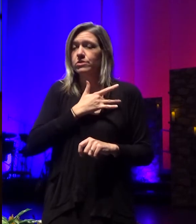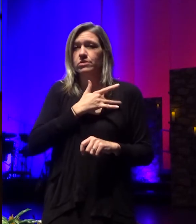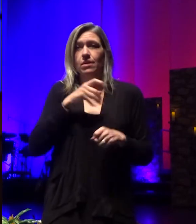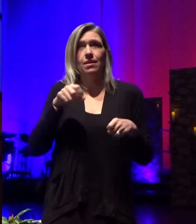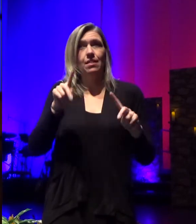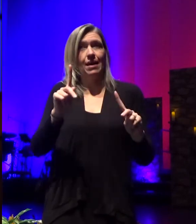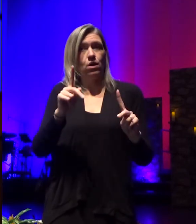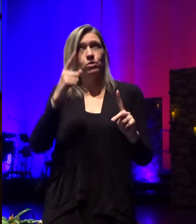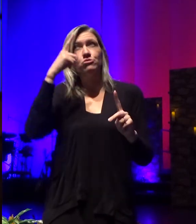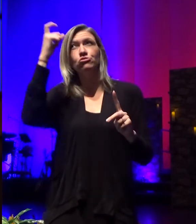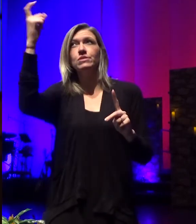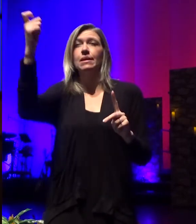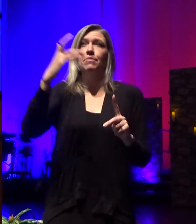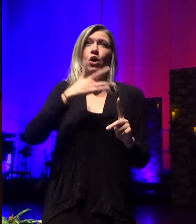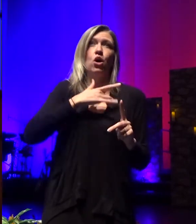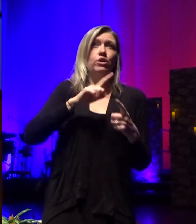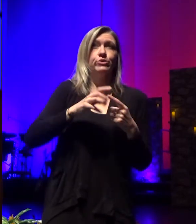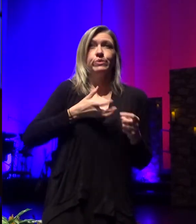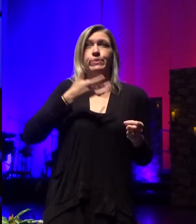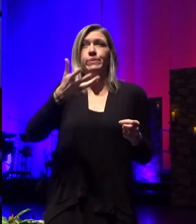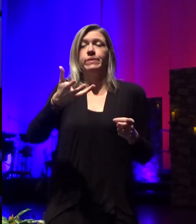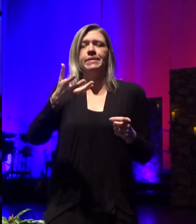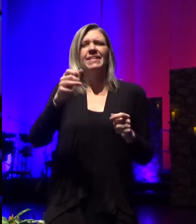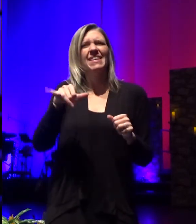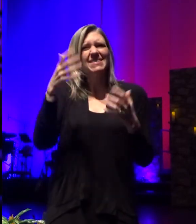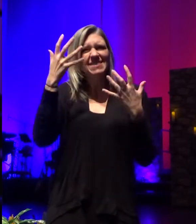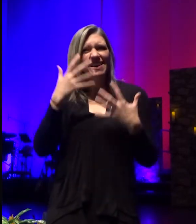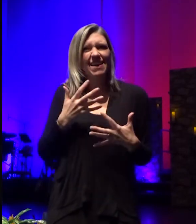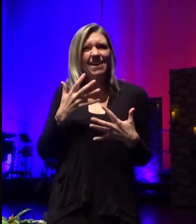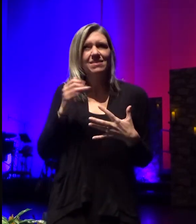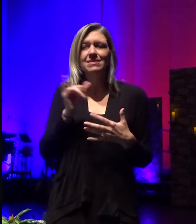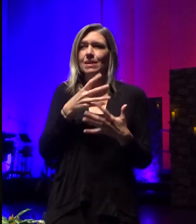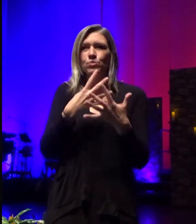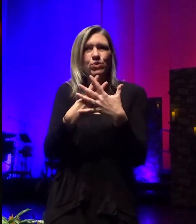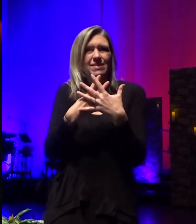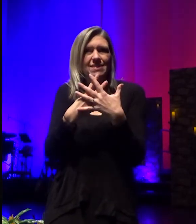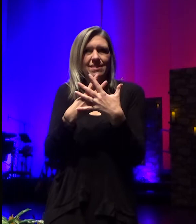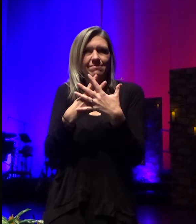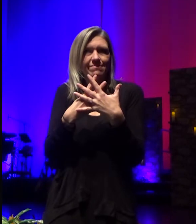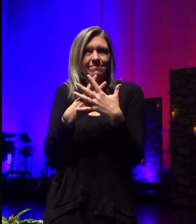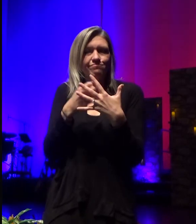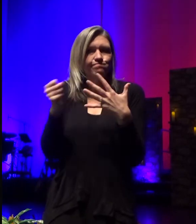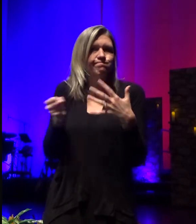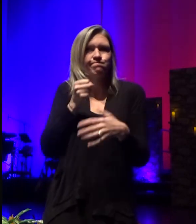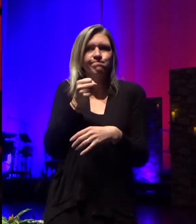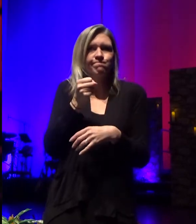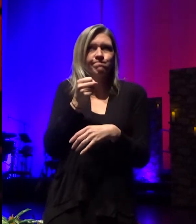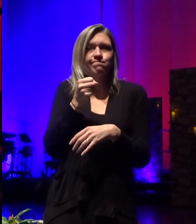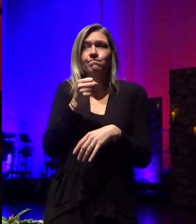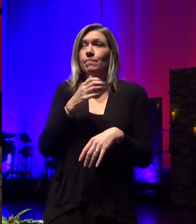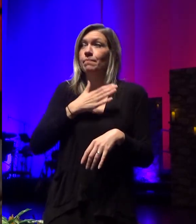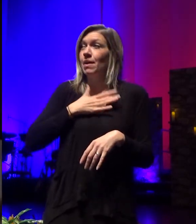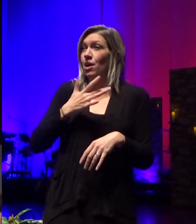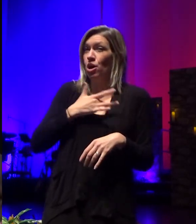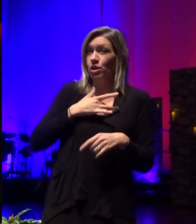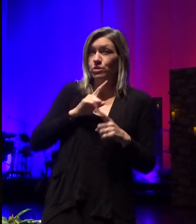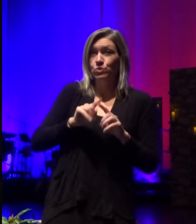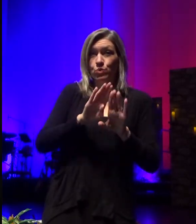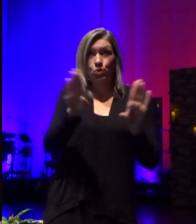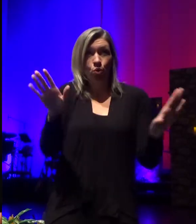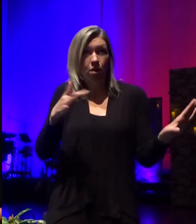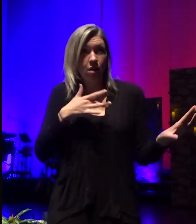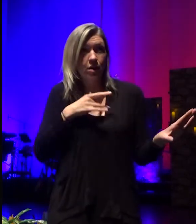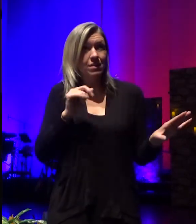heart to come forth. And that's a sad thing. It's like a prison sentence almost. From my heart to yours, if you're in that